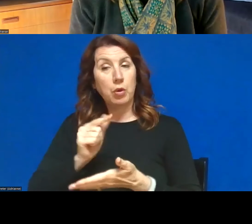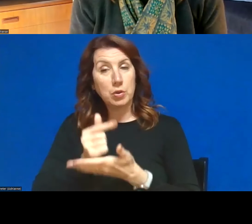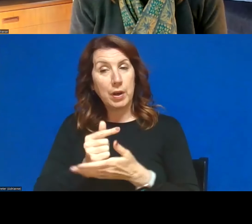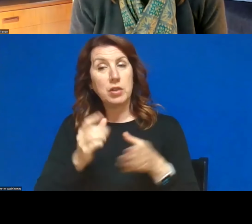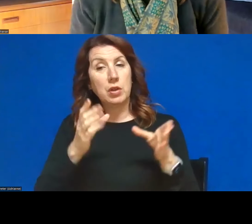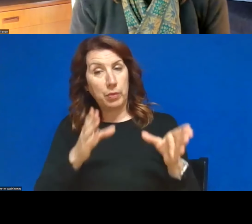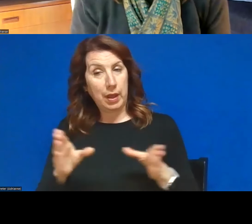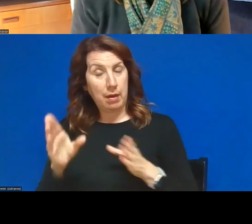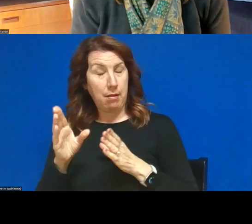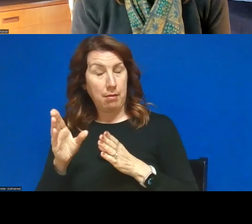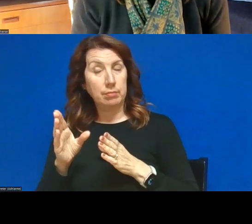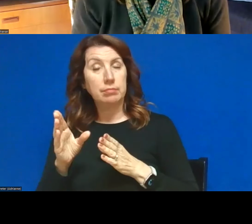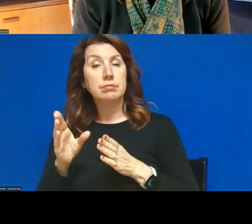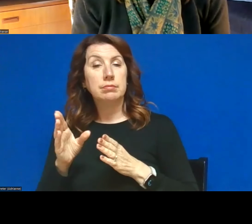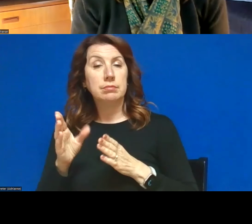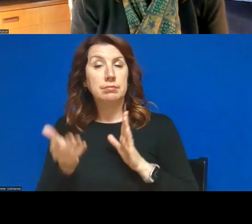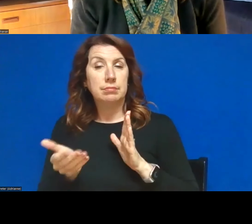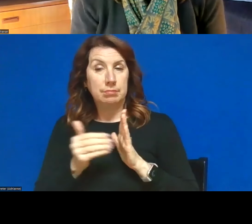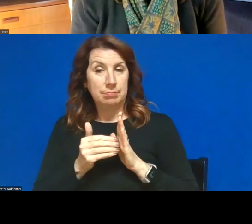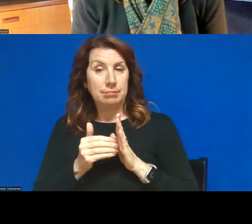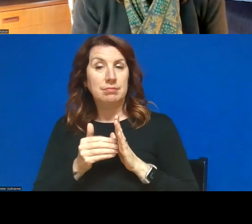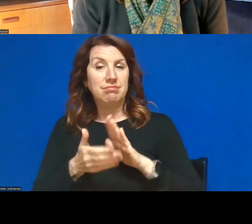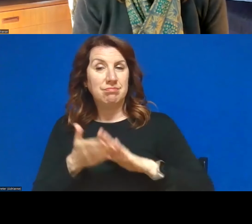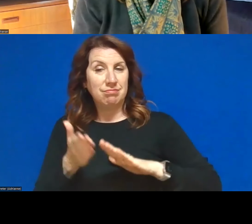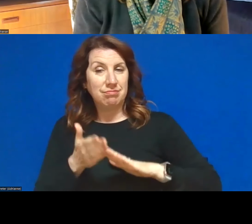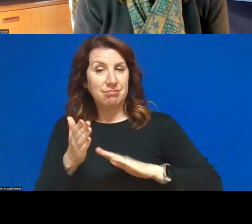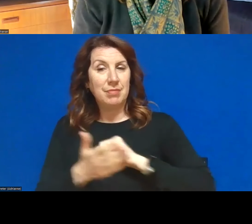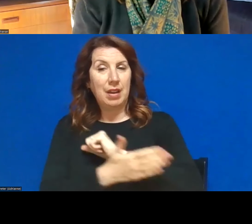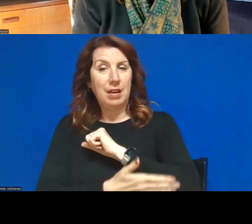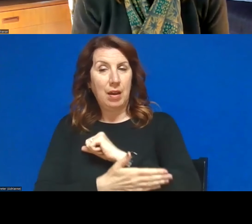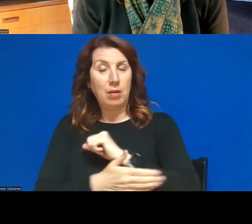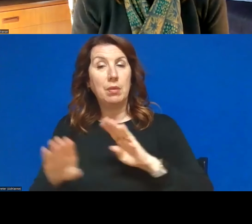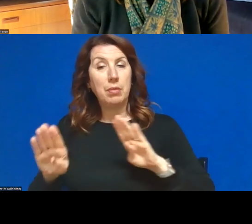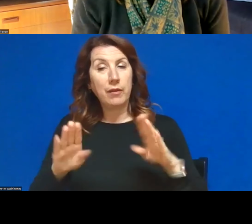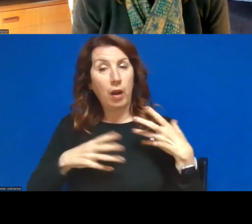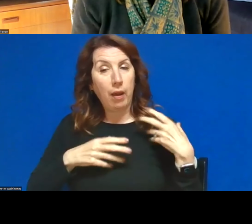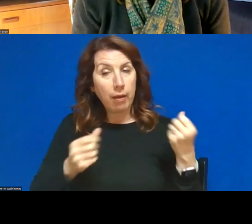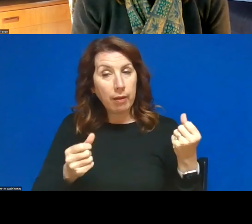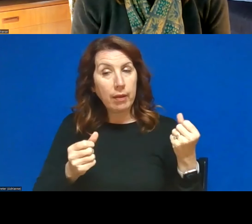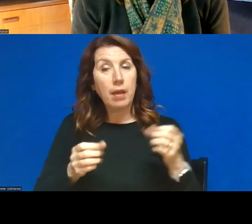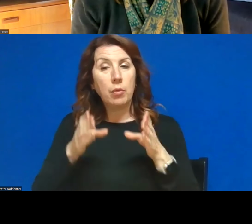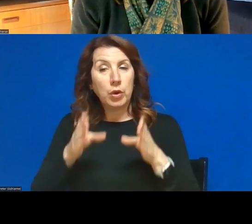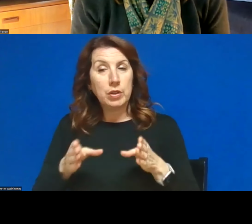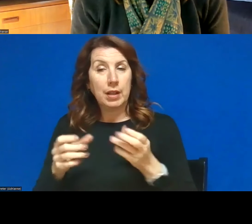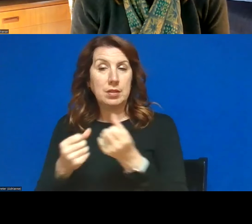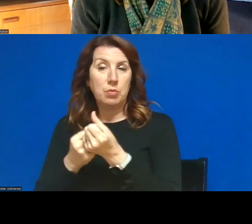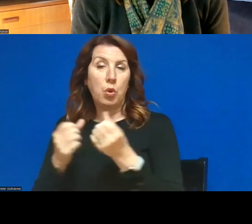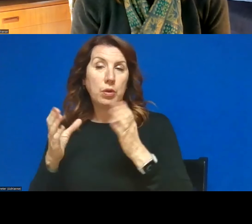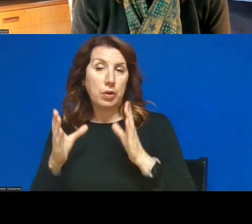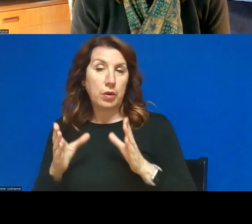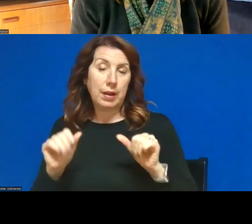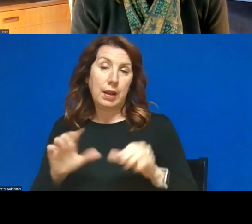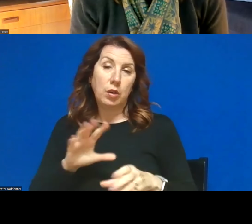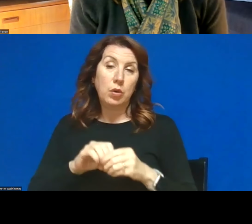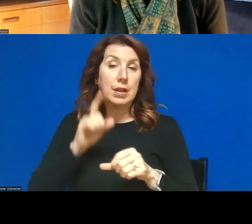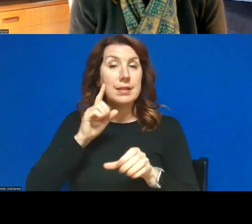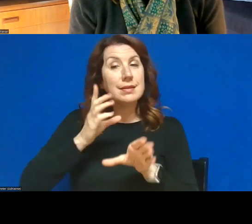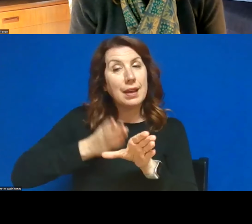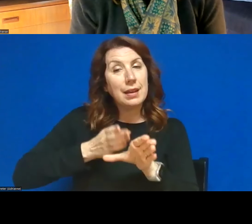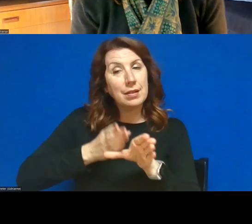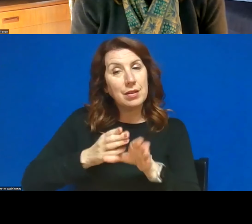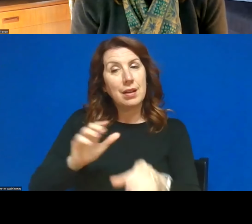conducted again by the county behavioral health, the individual, and their supporter, and may include a psychiatric advance